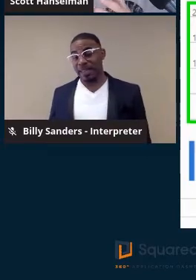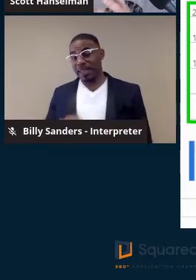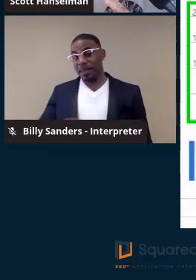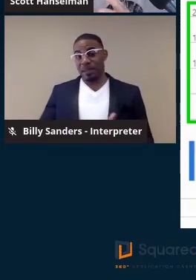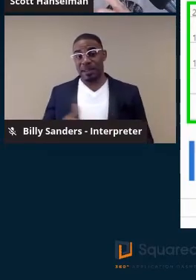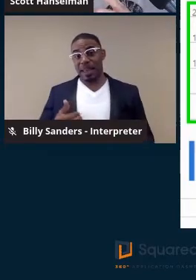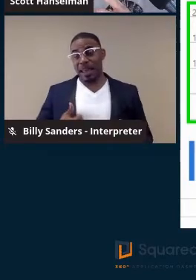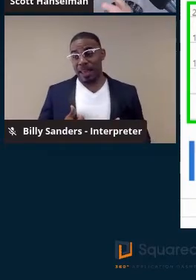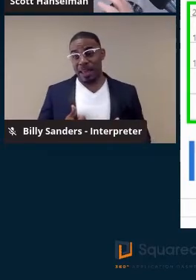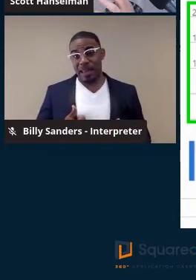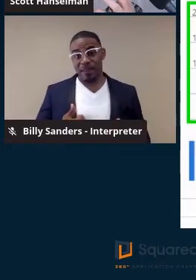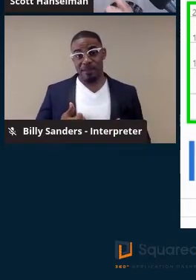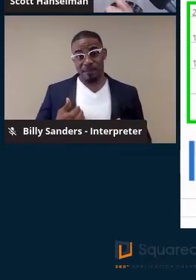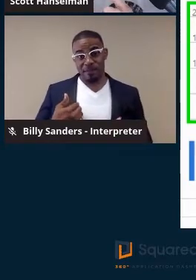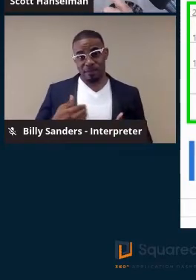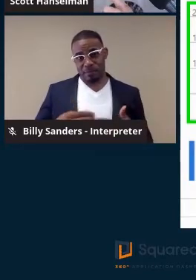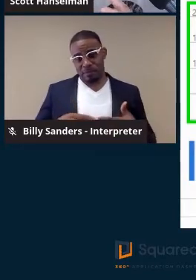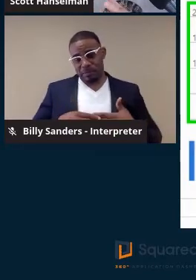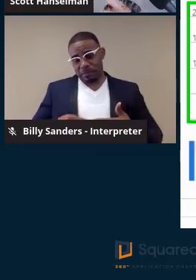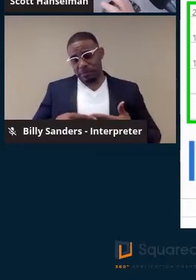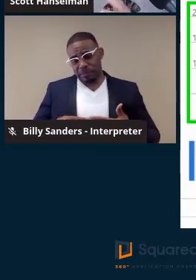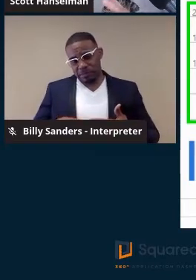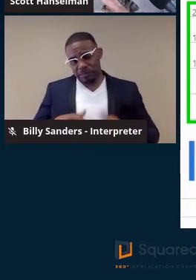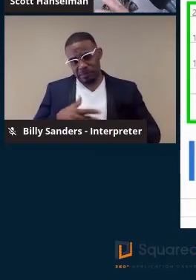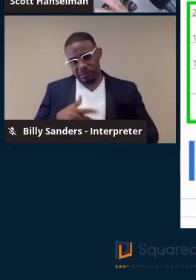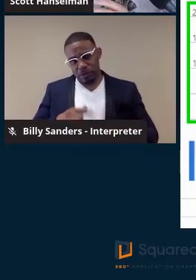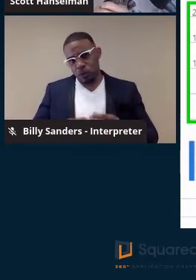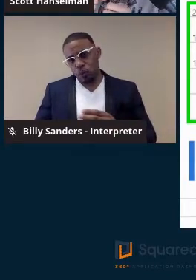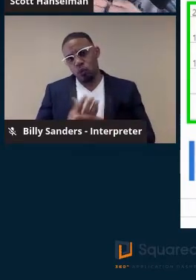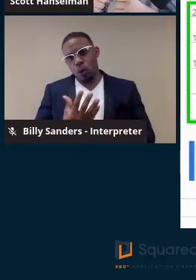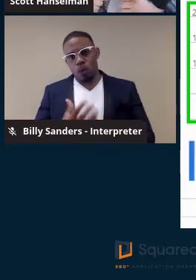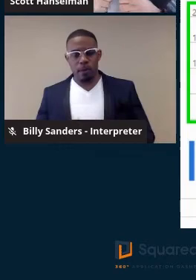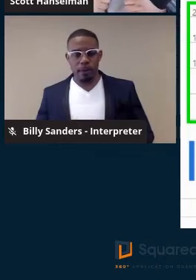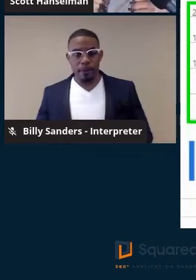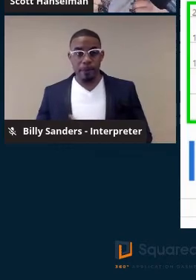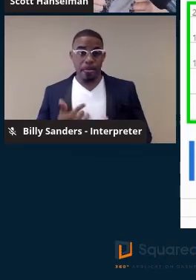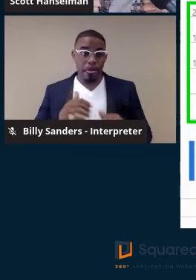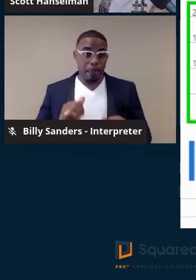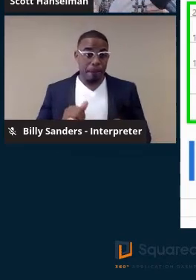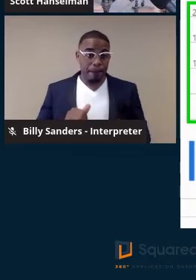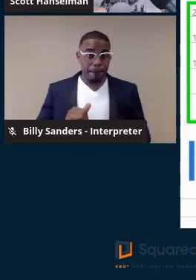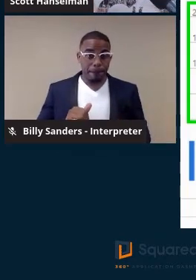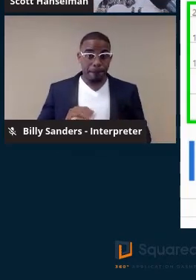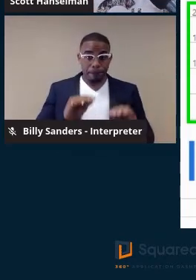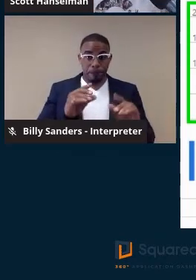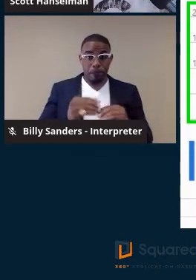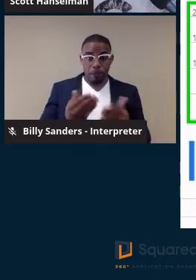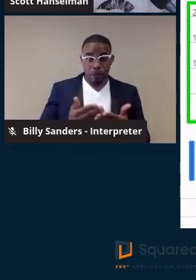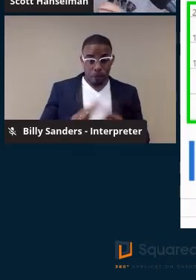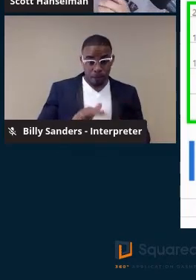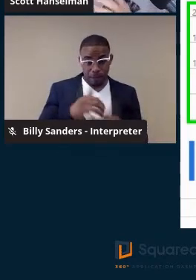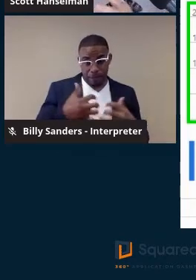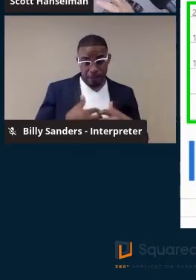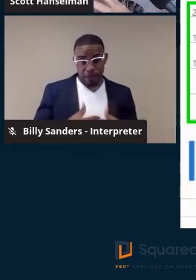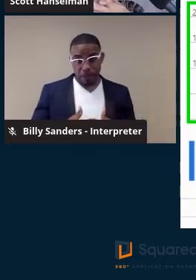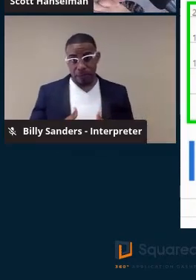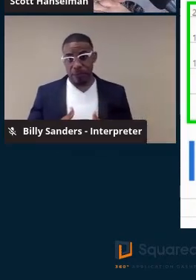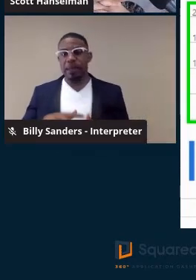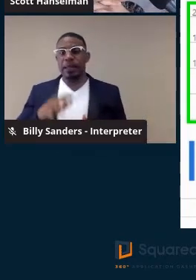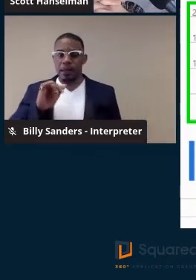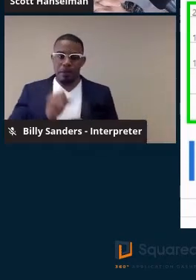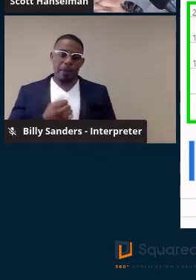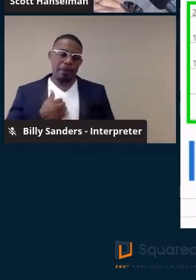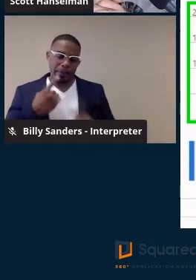have headroom. I've got space to grow, and I can put more stuff on that machine, and that's going to make